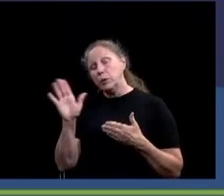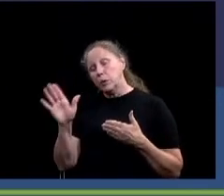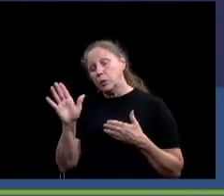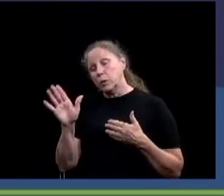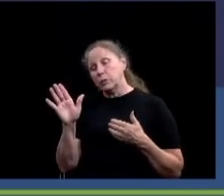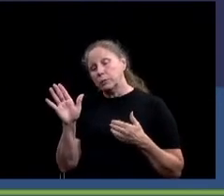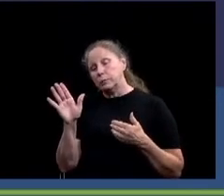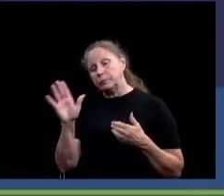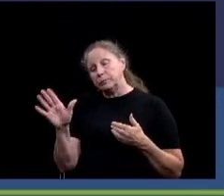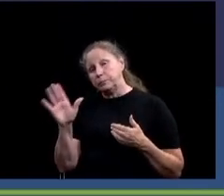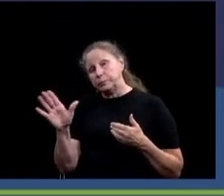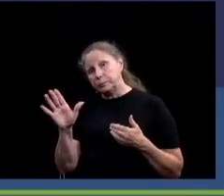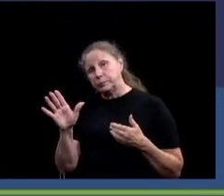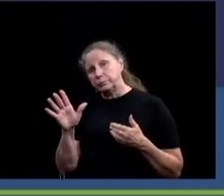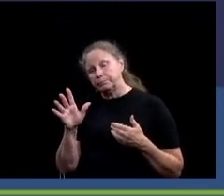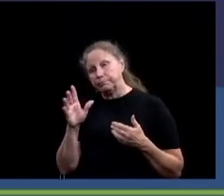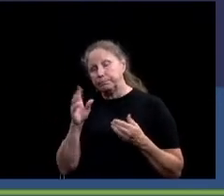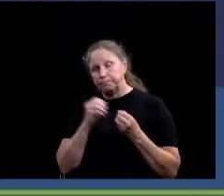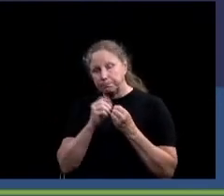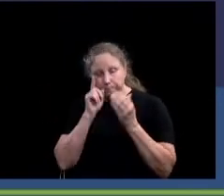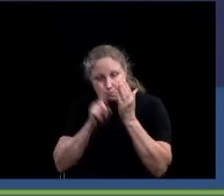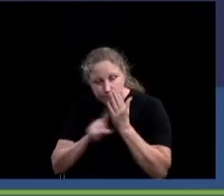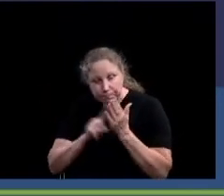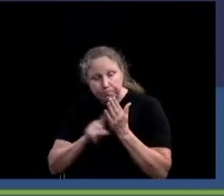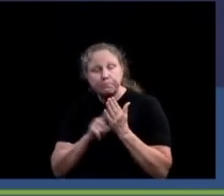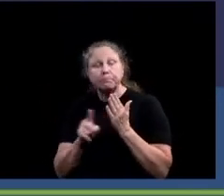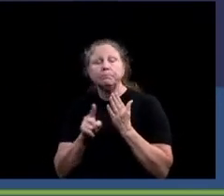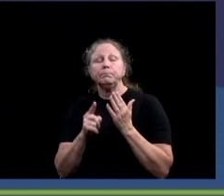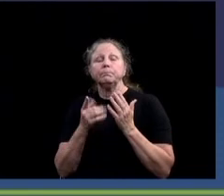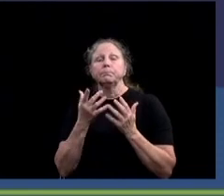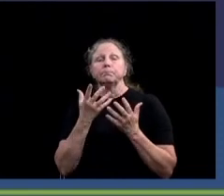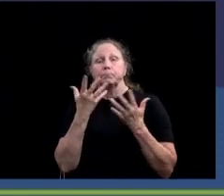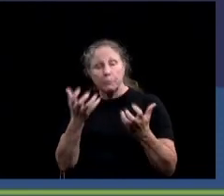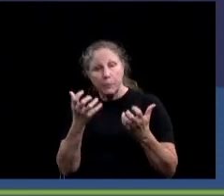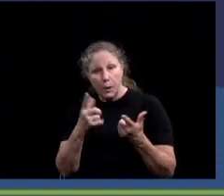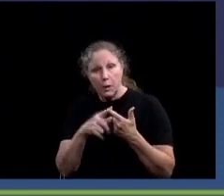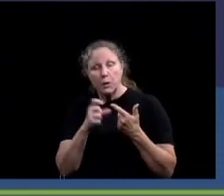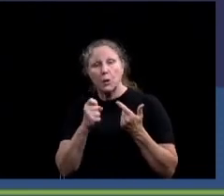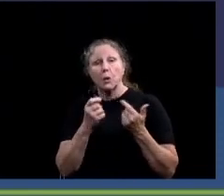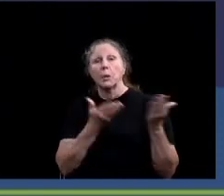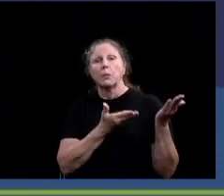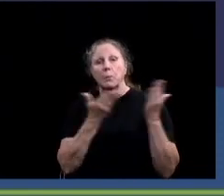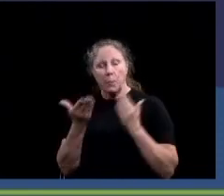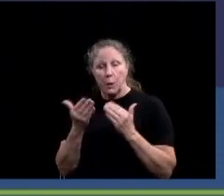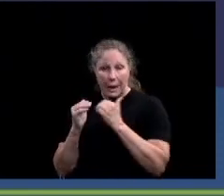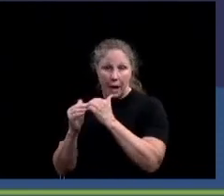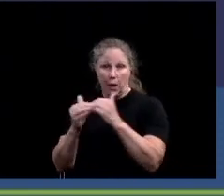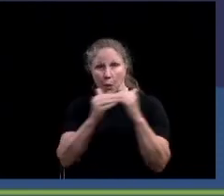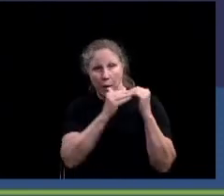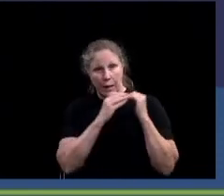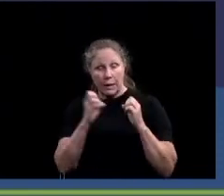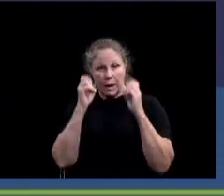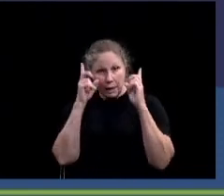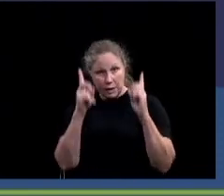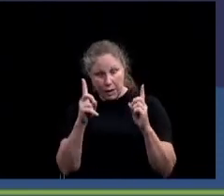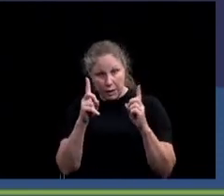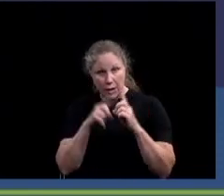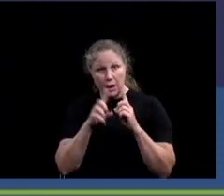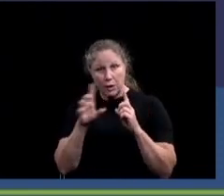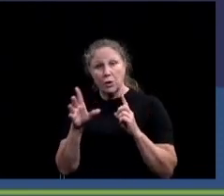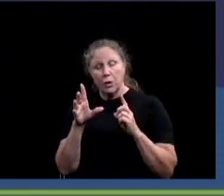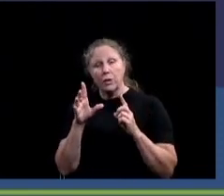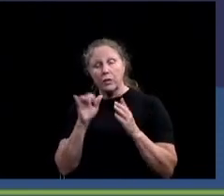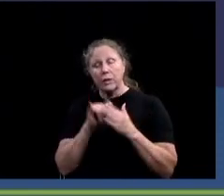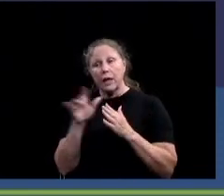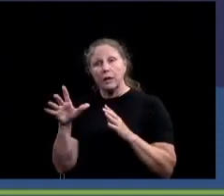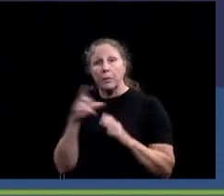quest to continue to bring equity and education in your force that you've seen, been to San Jose and done REI and all the